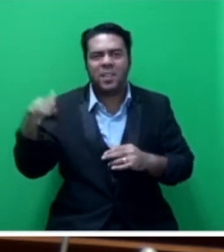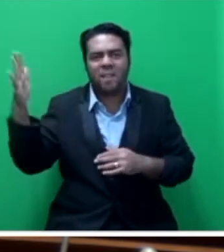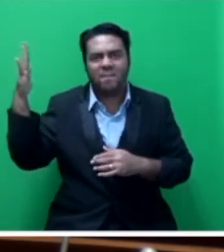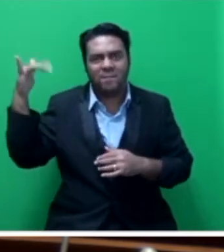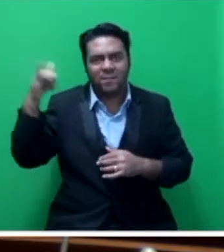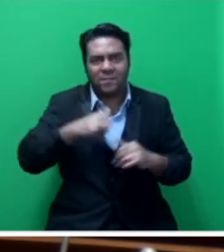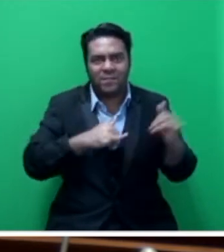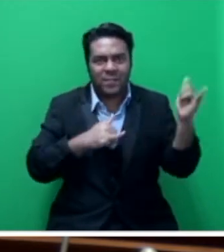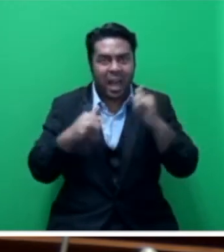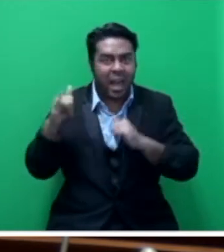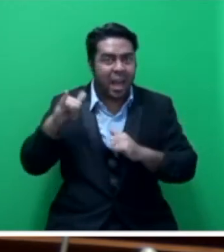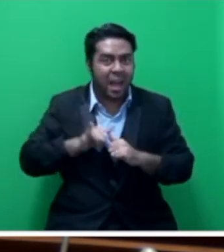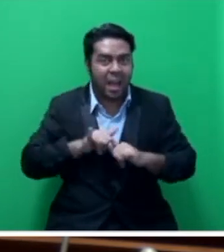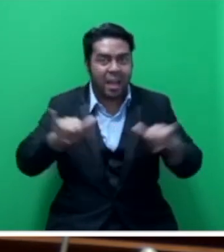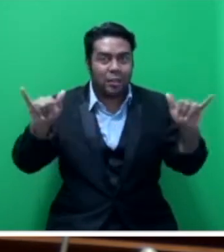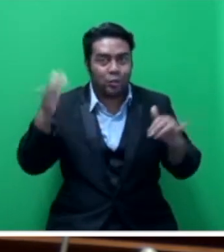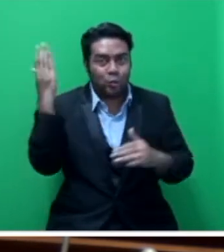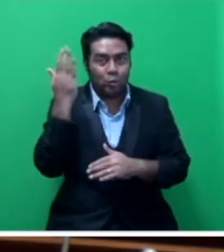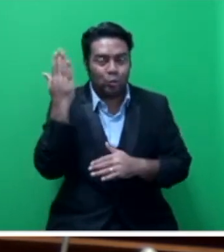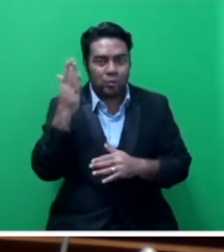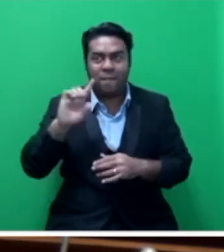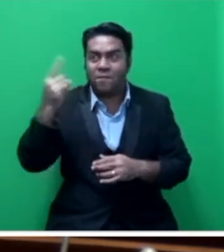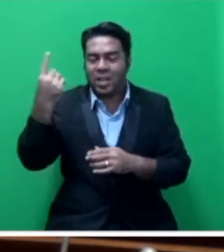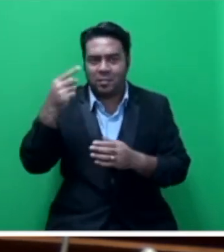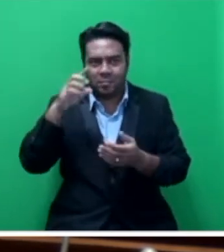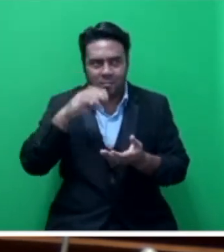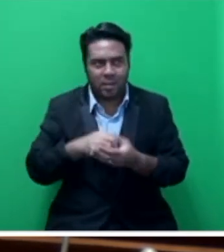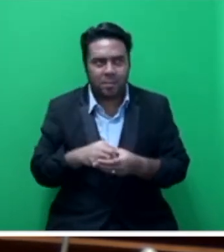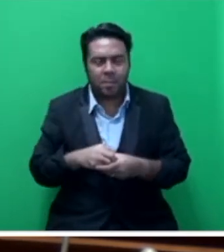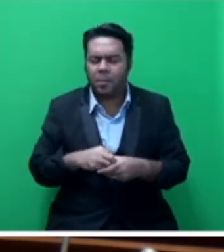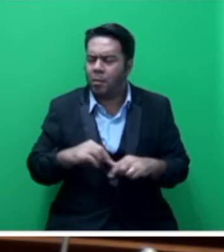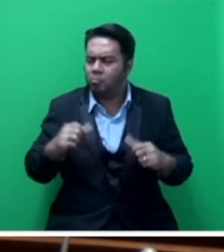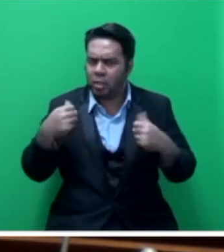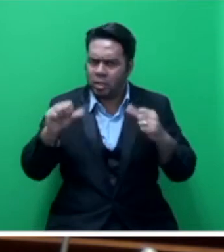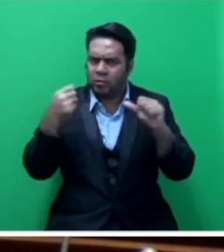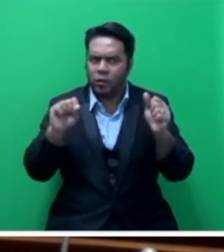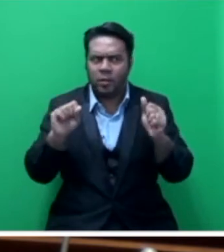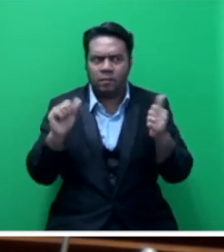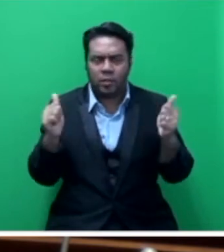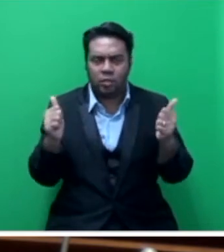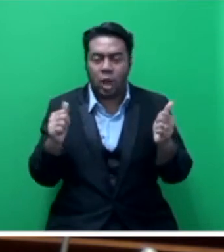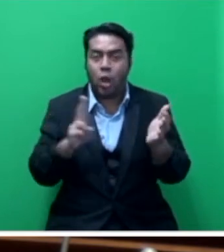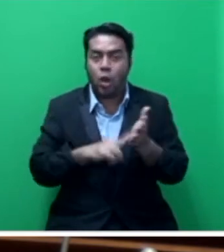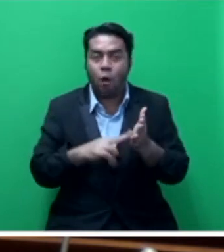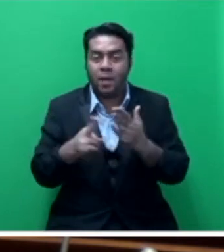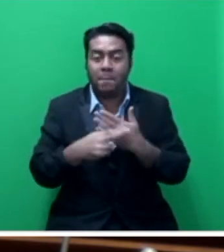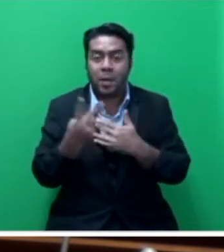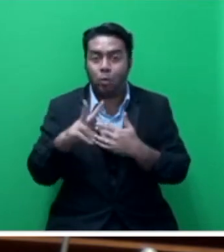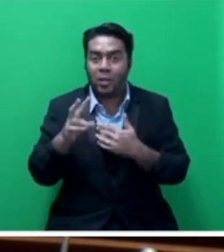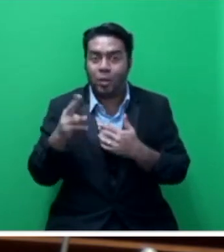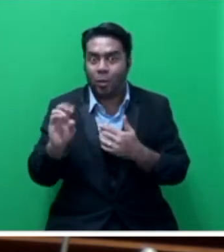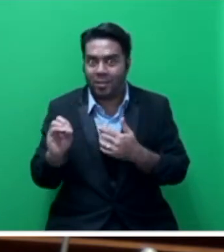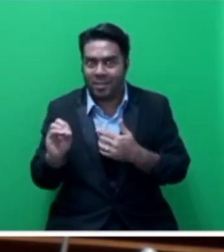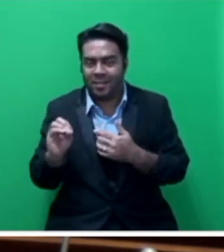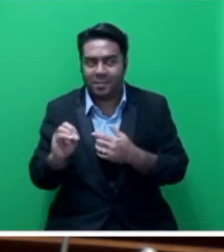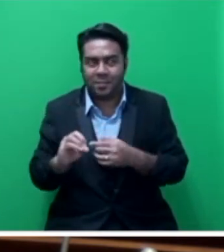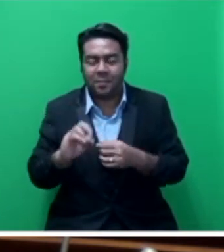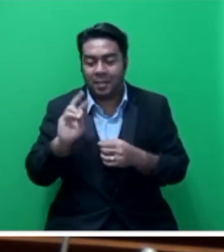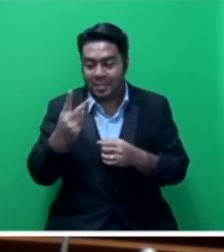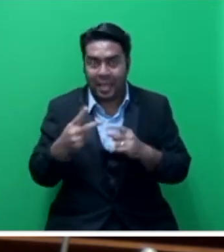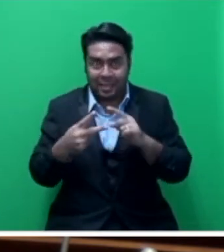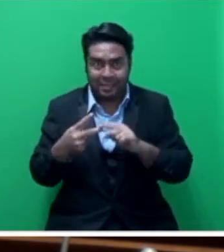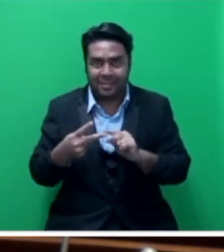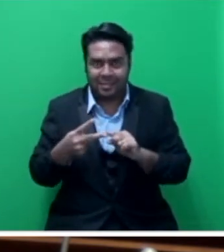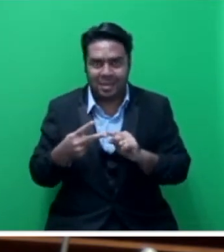in Nandi. And the first batch of pilots successfully completed training in November 2020, with the second